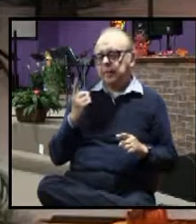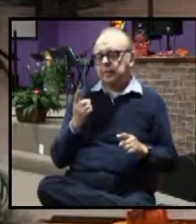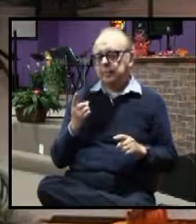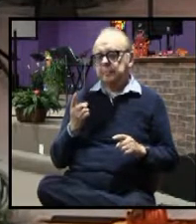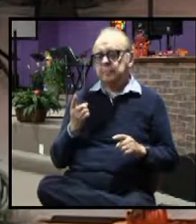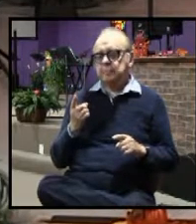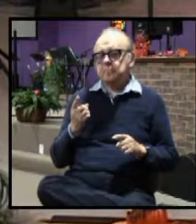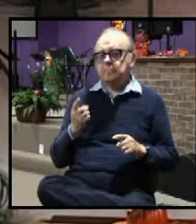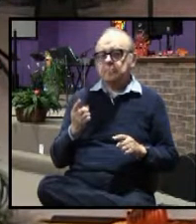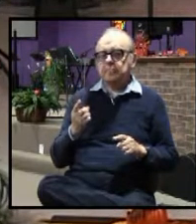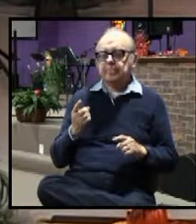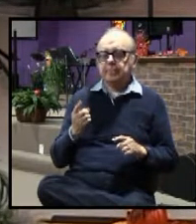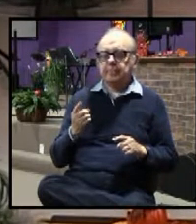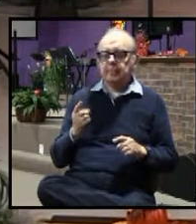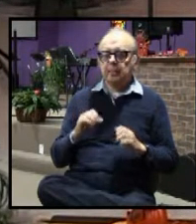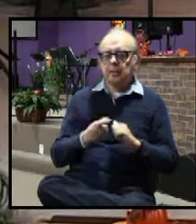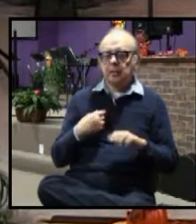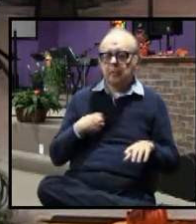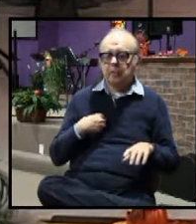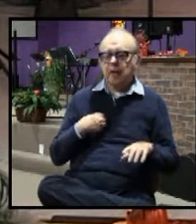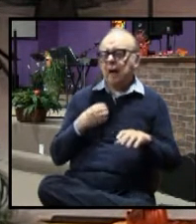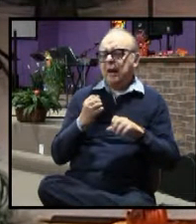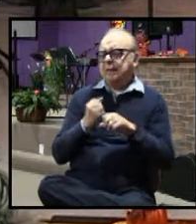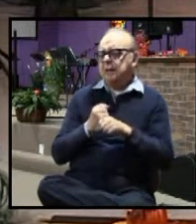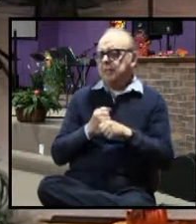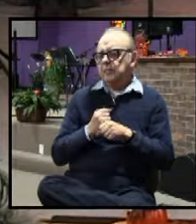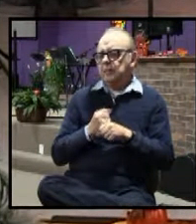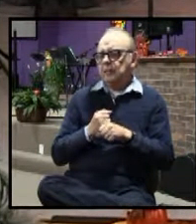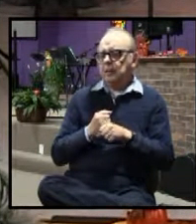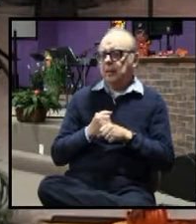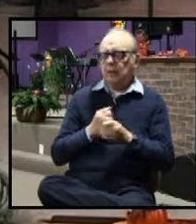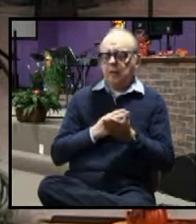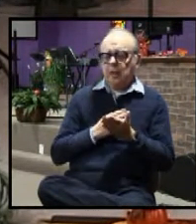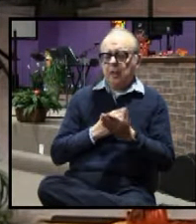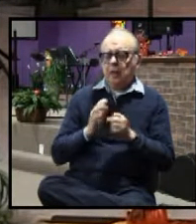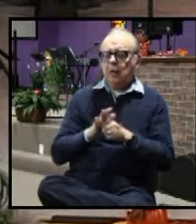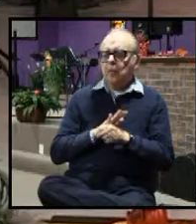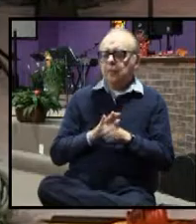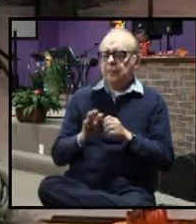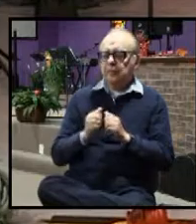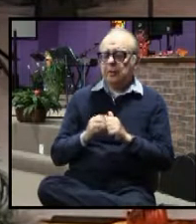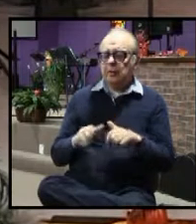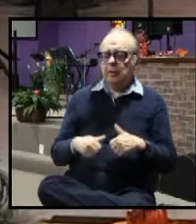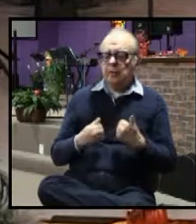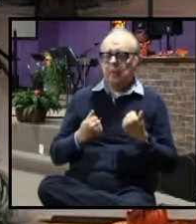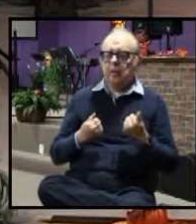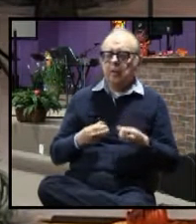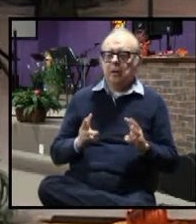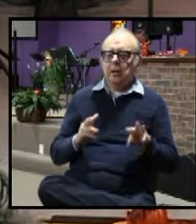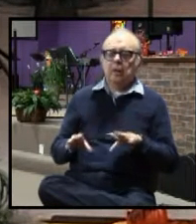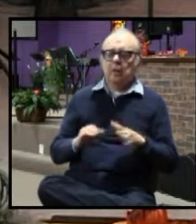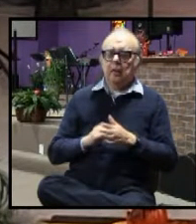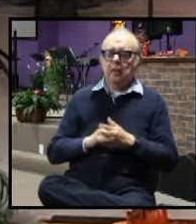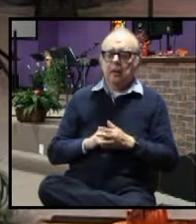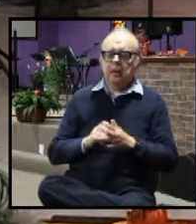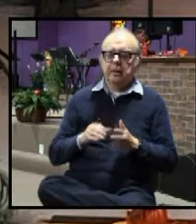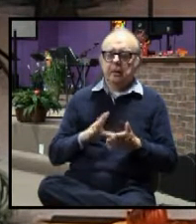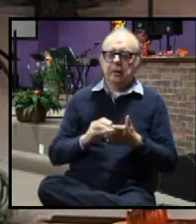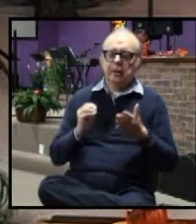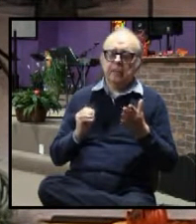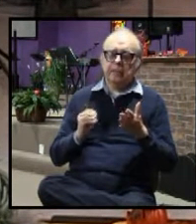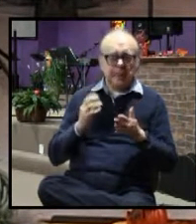Well, you need to understand, how do I get wholeness in my life? The way I do that is I've got